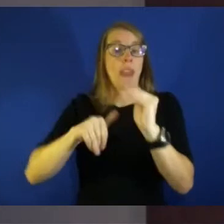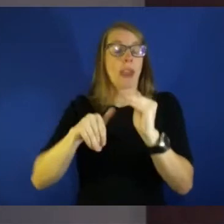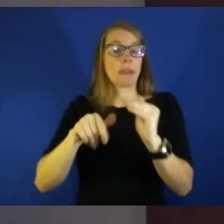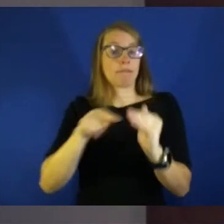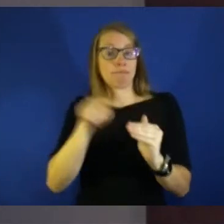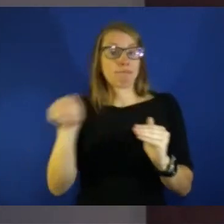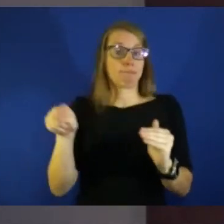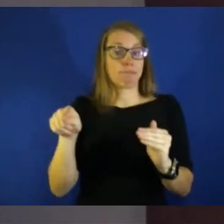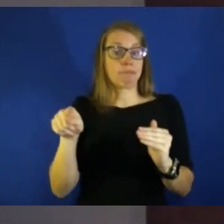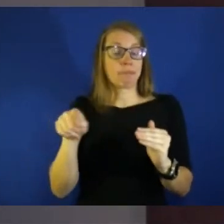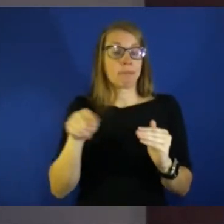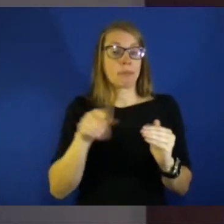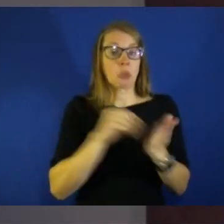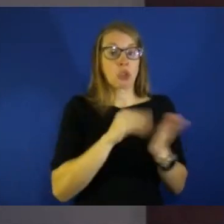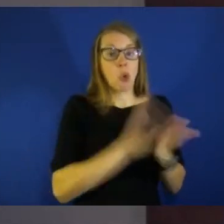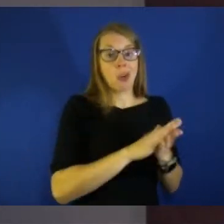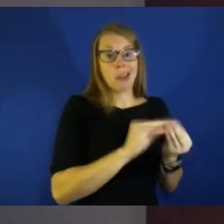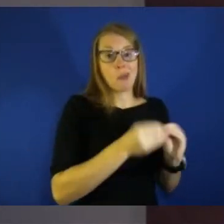that are recorded.